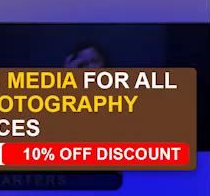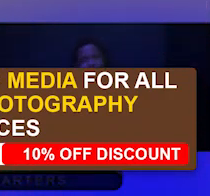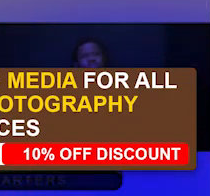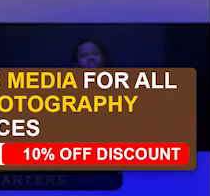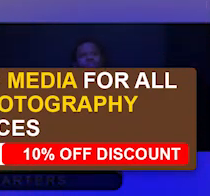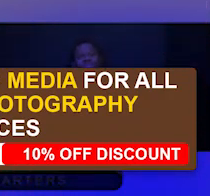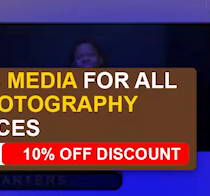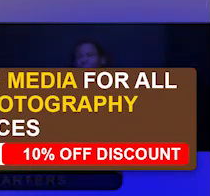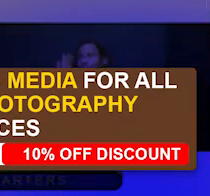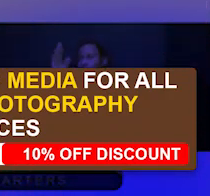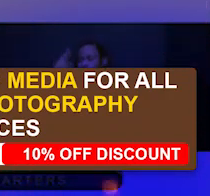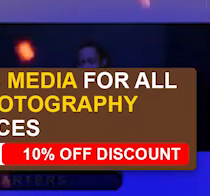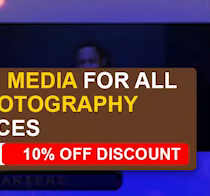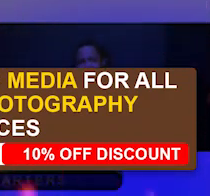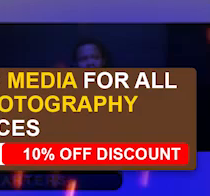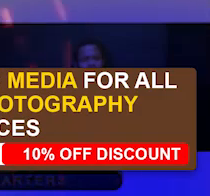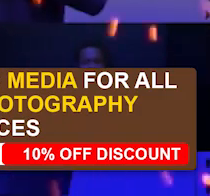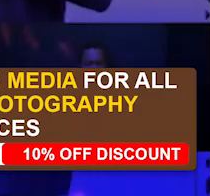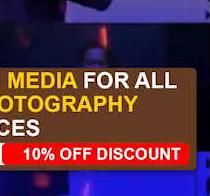about